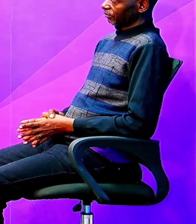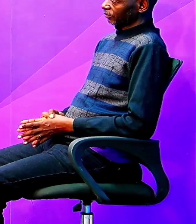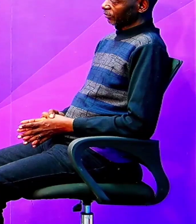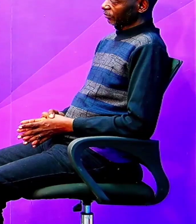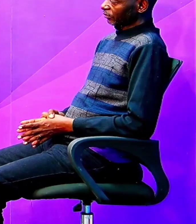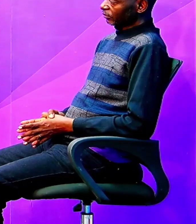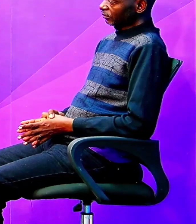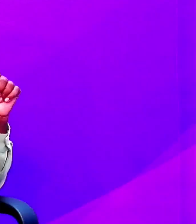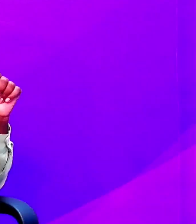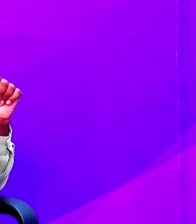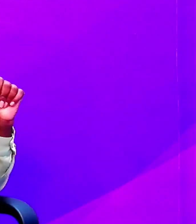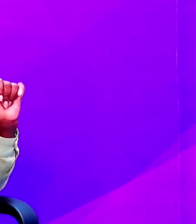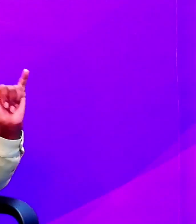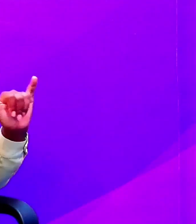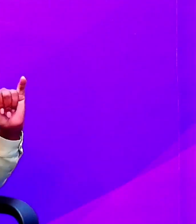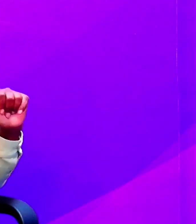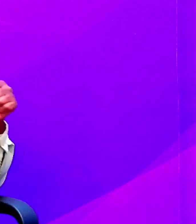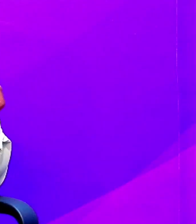Okay.